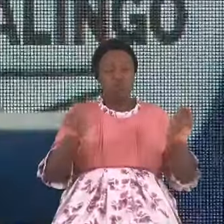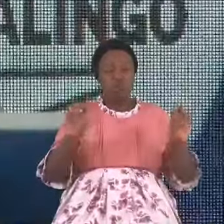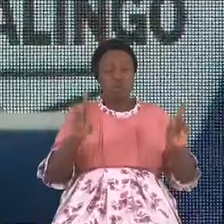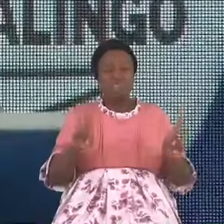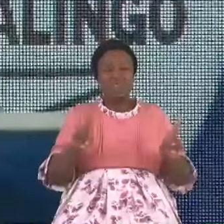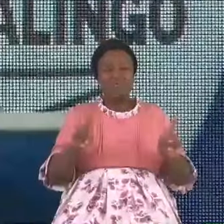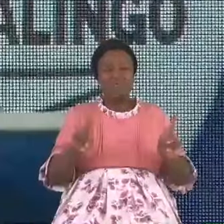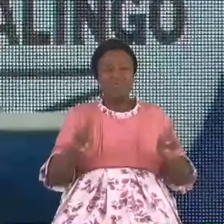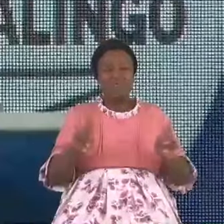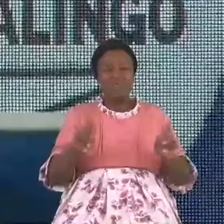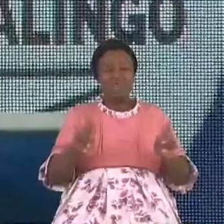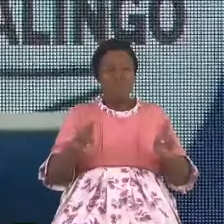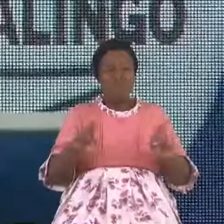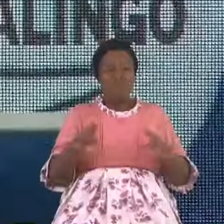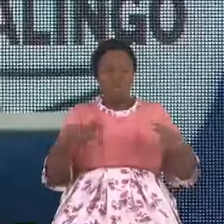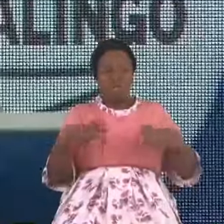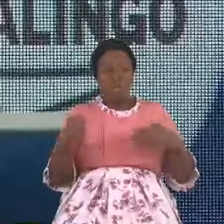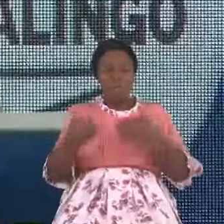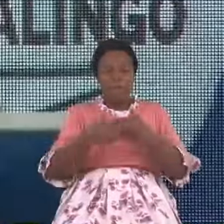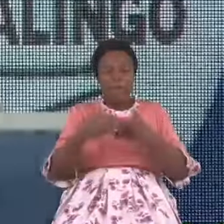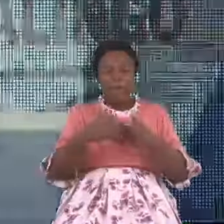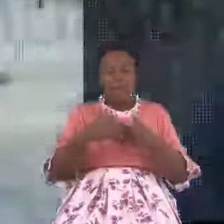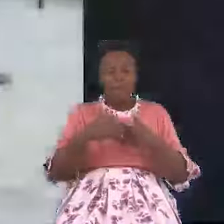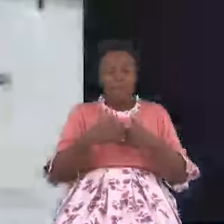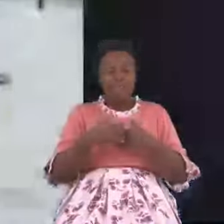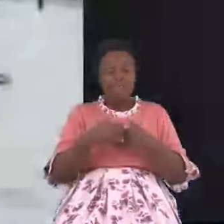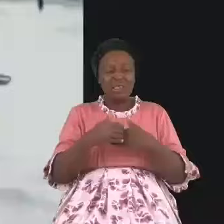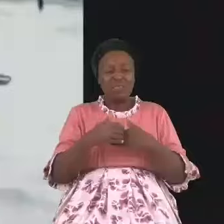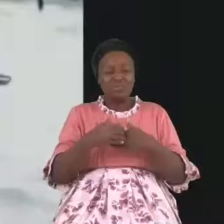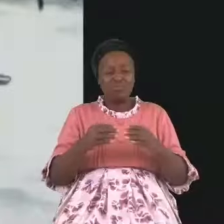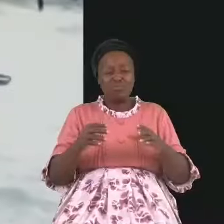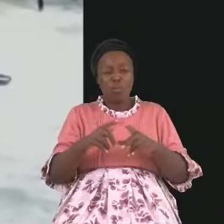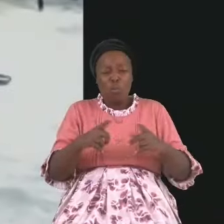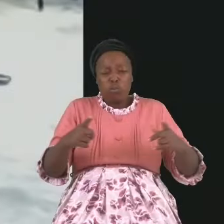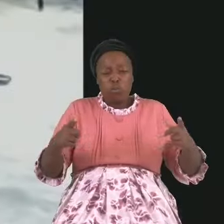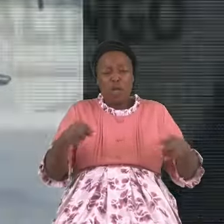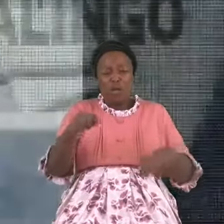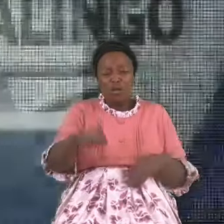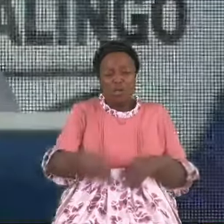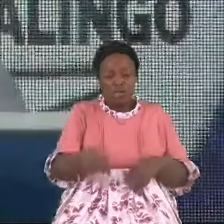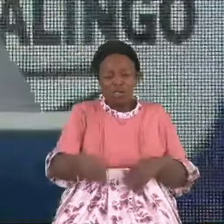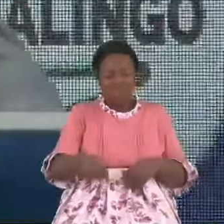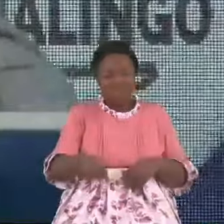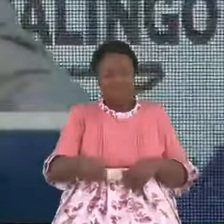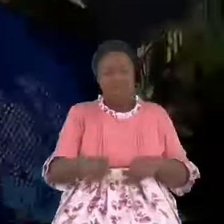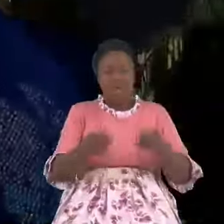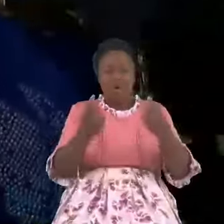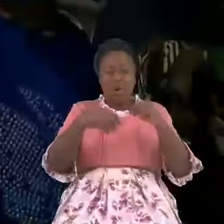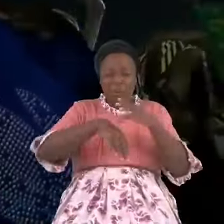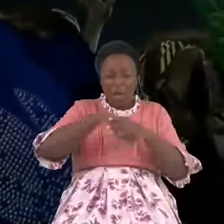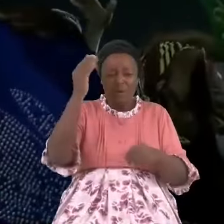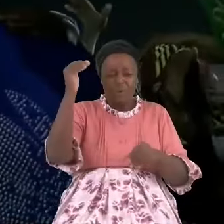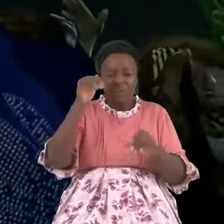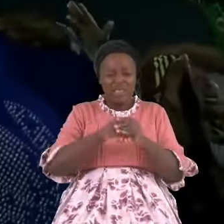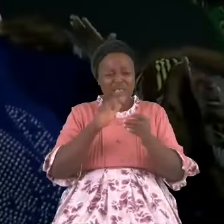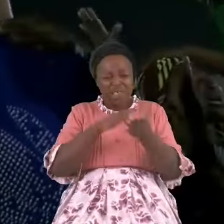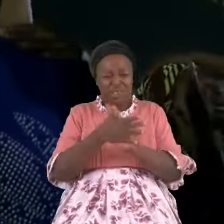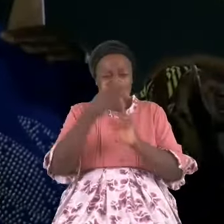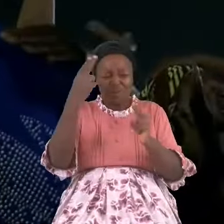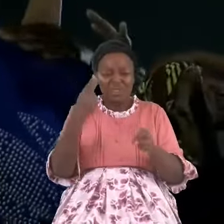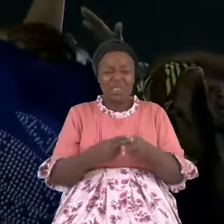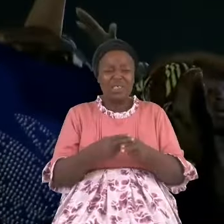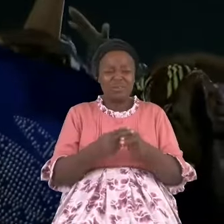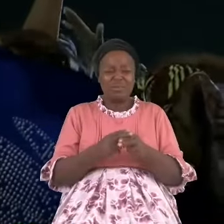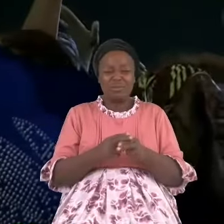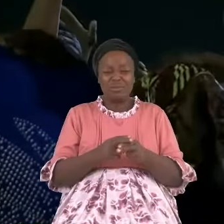hunchback, elephantiasis, hernia, come out in Jesus' name.